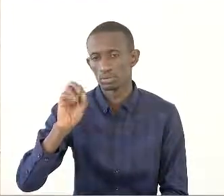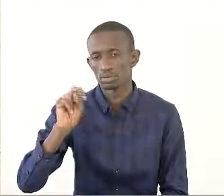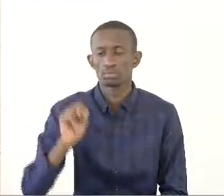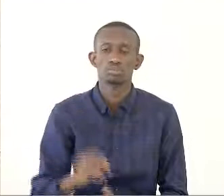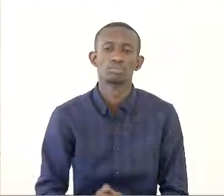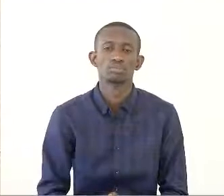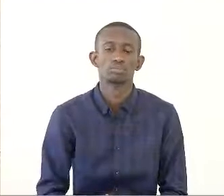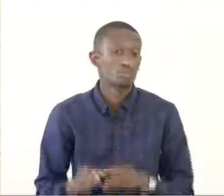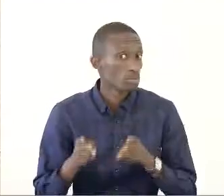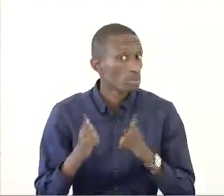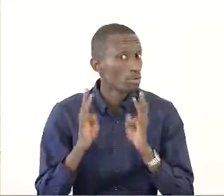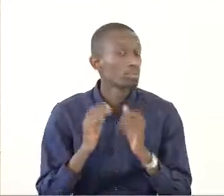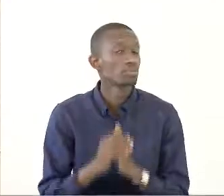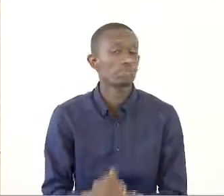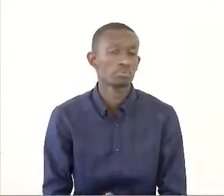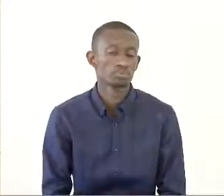Factorization method.